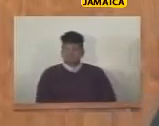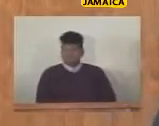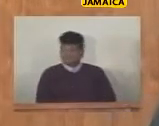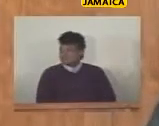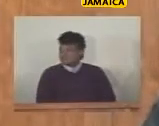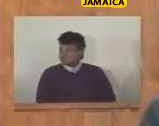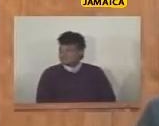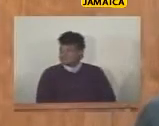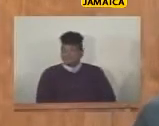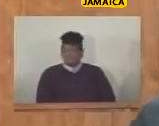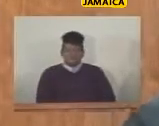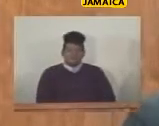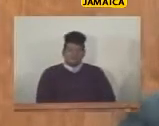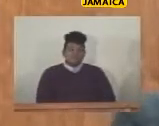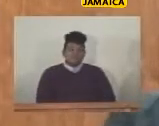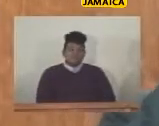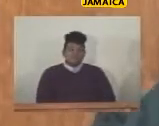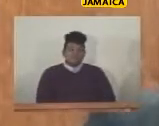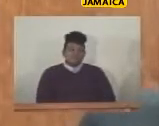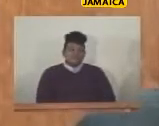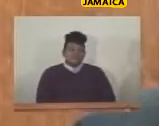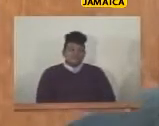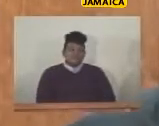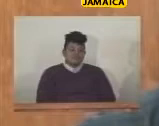This is what I said last year.